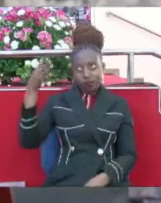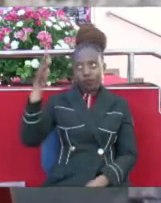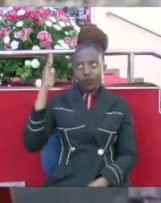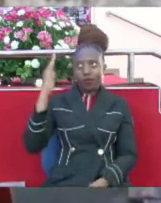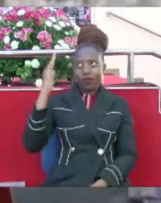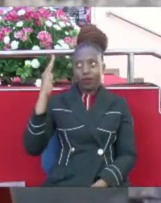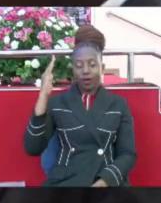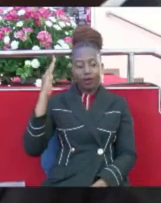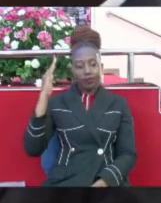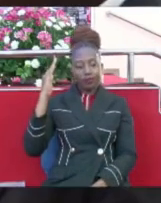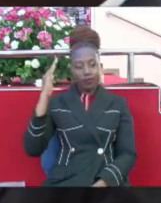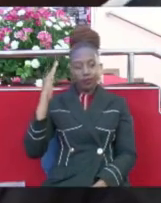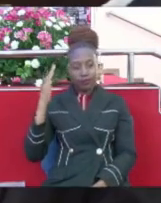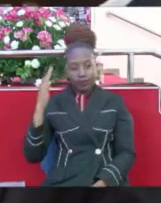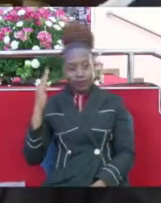in your life,